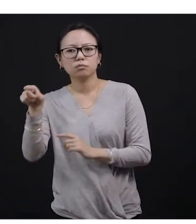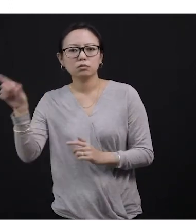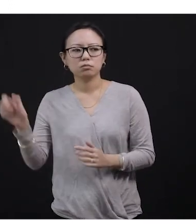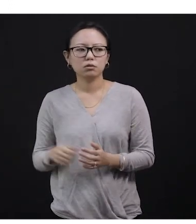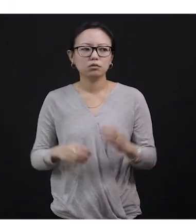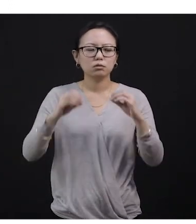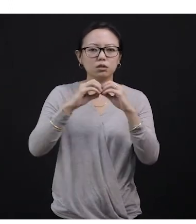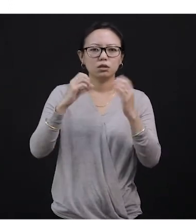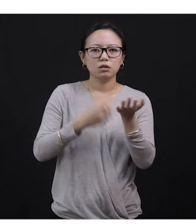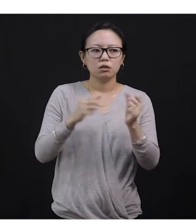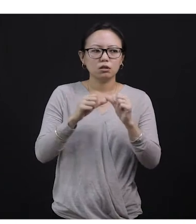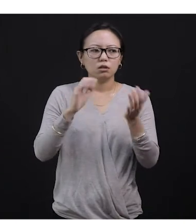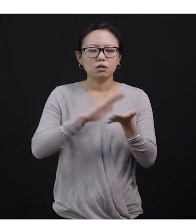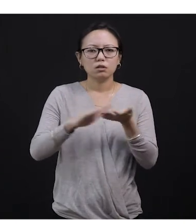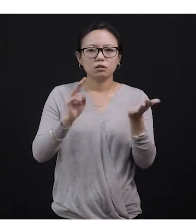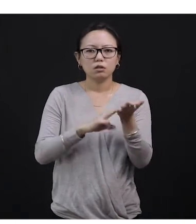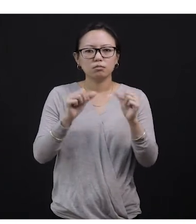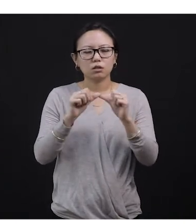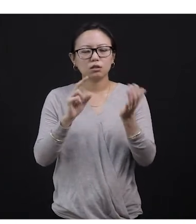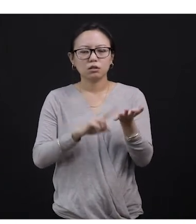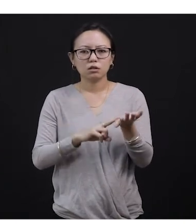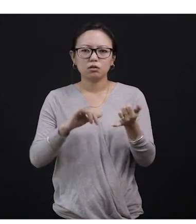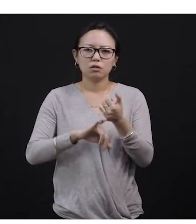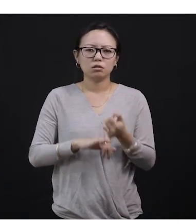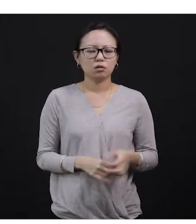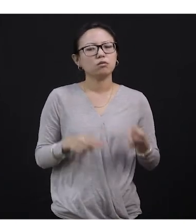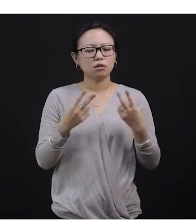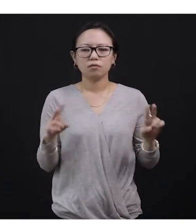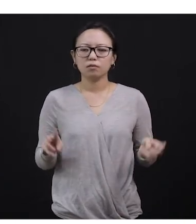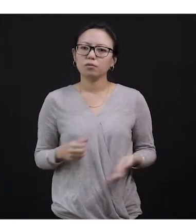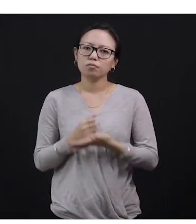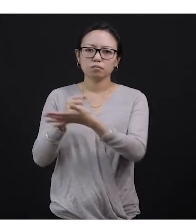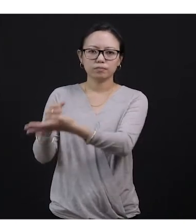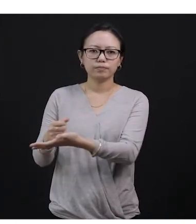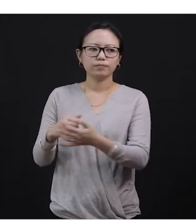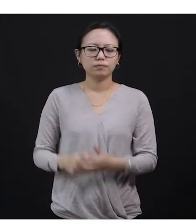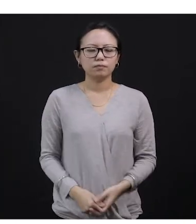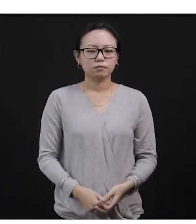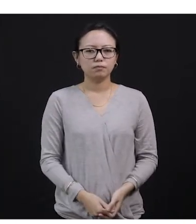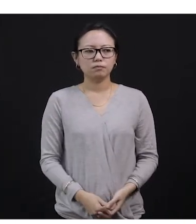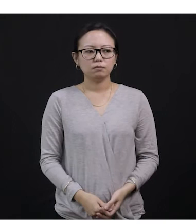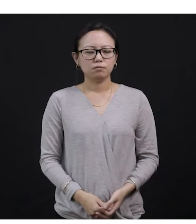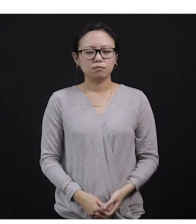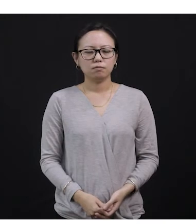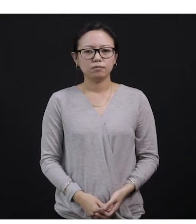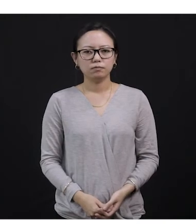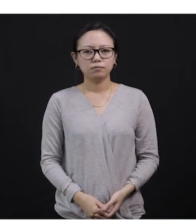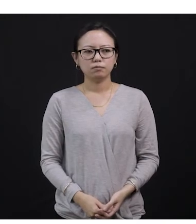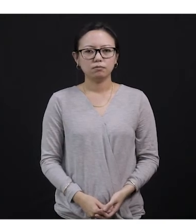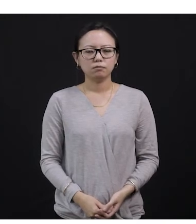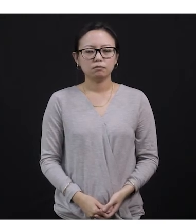the king can help the soldiers and so on. They can expand the territory with the help of